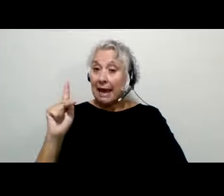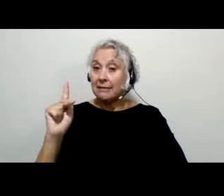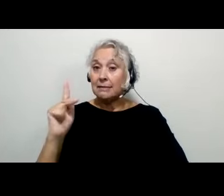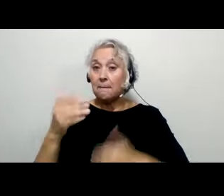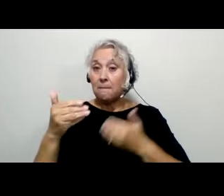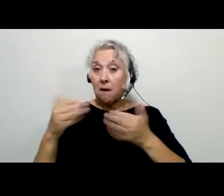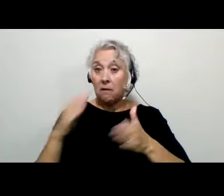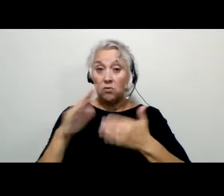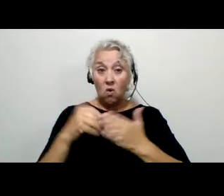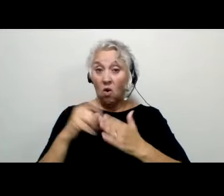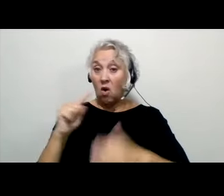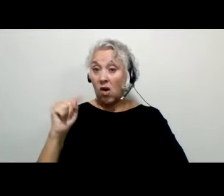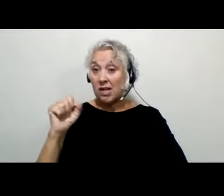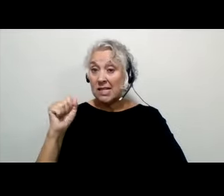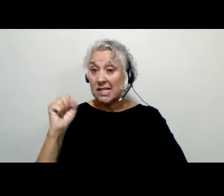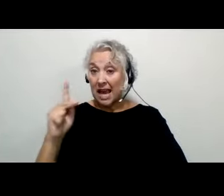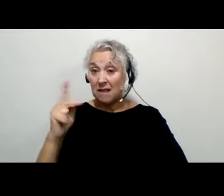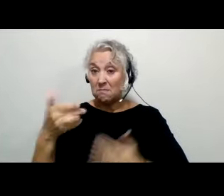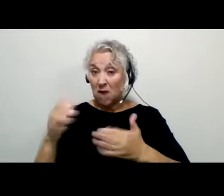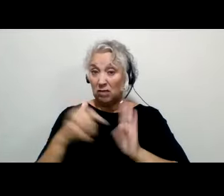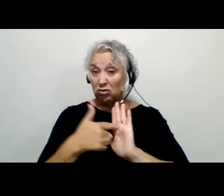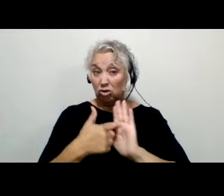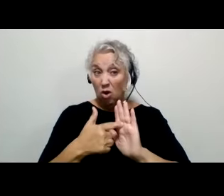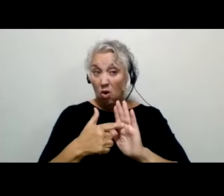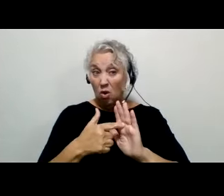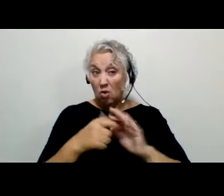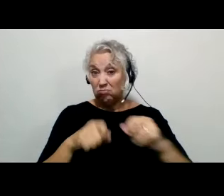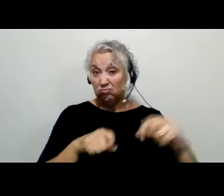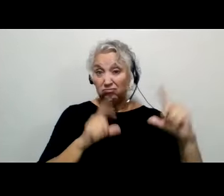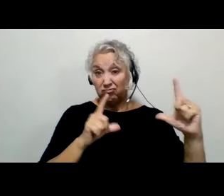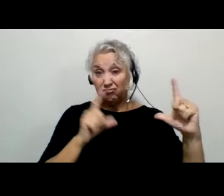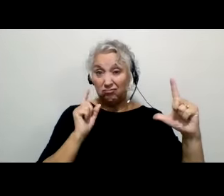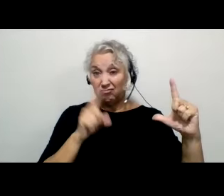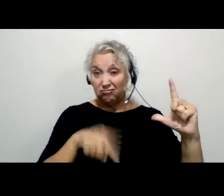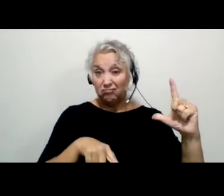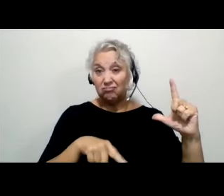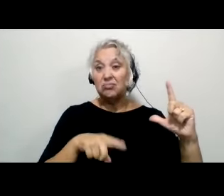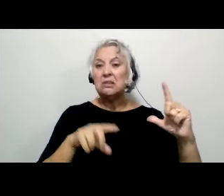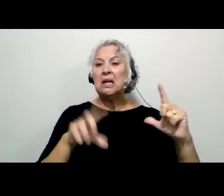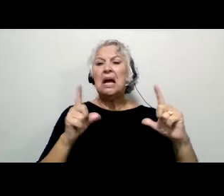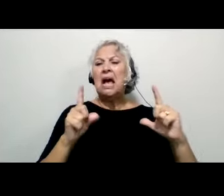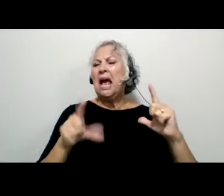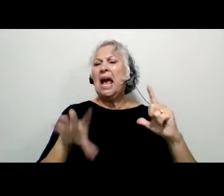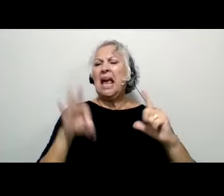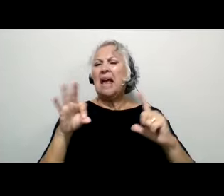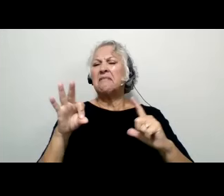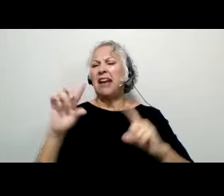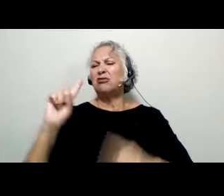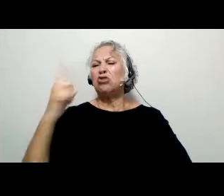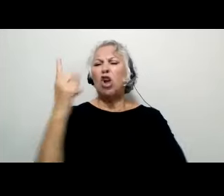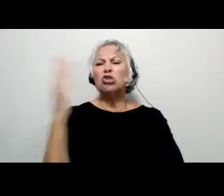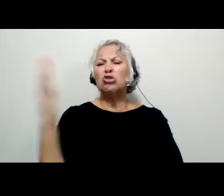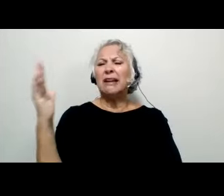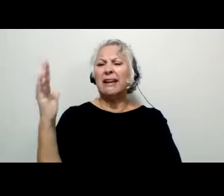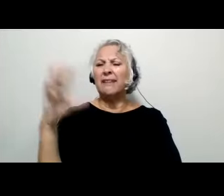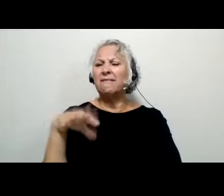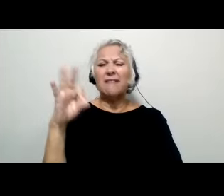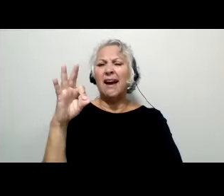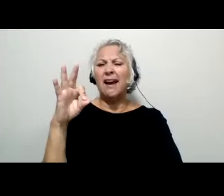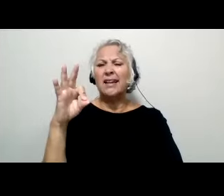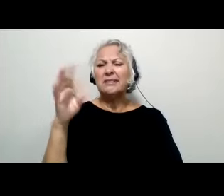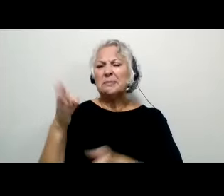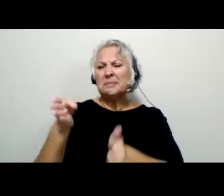I'm going to show you, the supplies can be found at Dollar Tree. And that